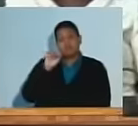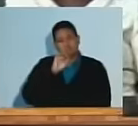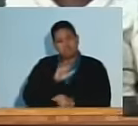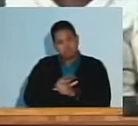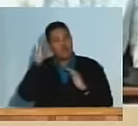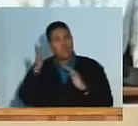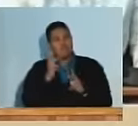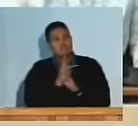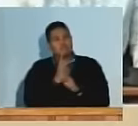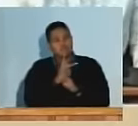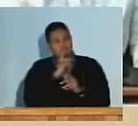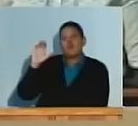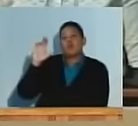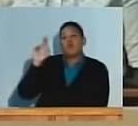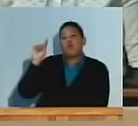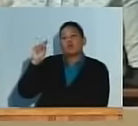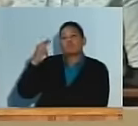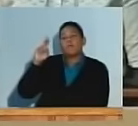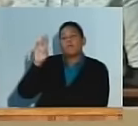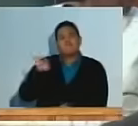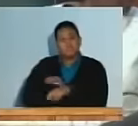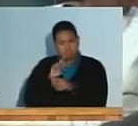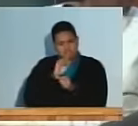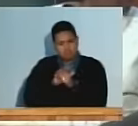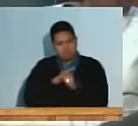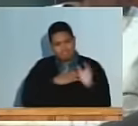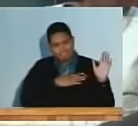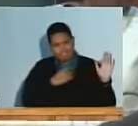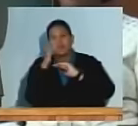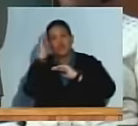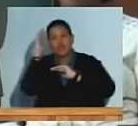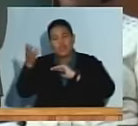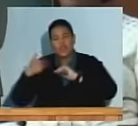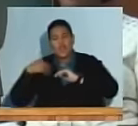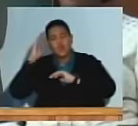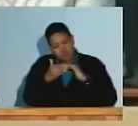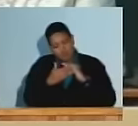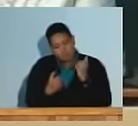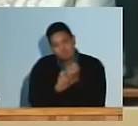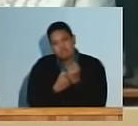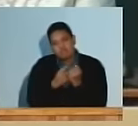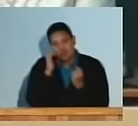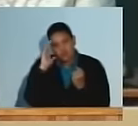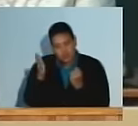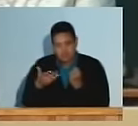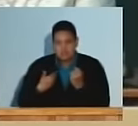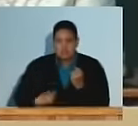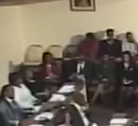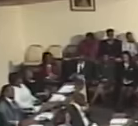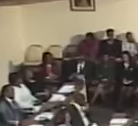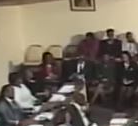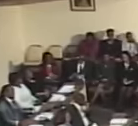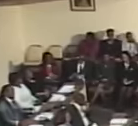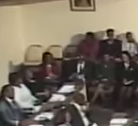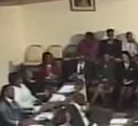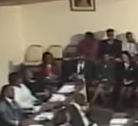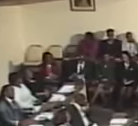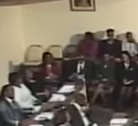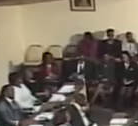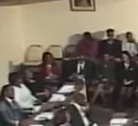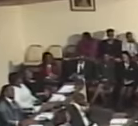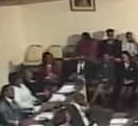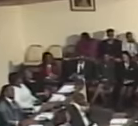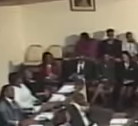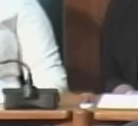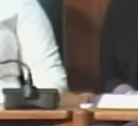Most members of parliament, that is, those elected to serve in the House of Representatives, also took the oath of office. Pernell Charles